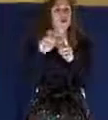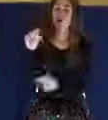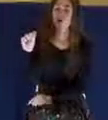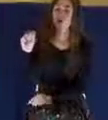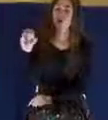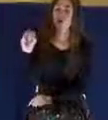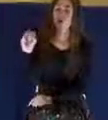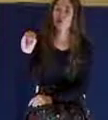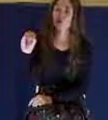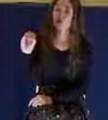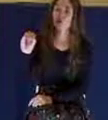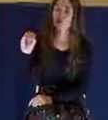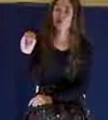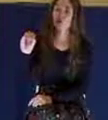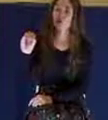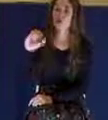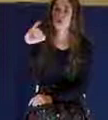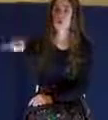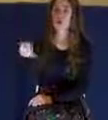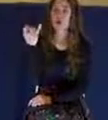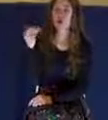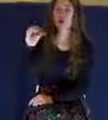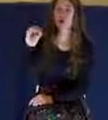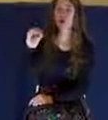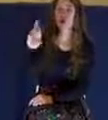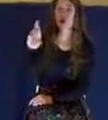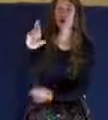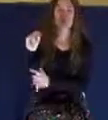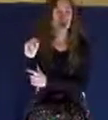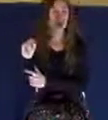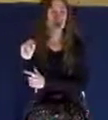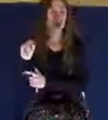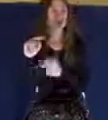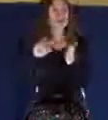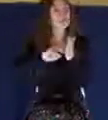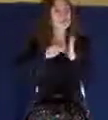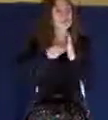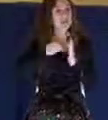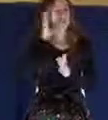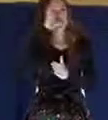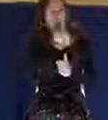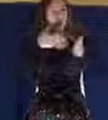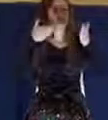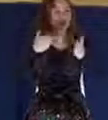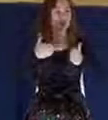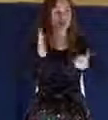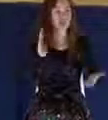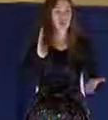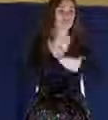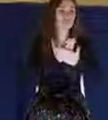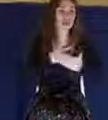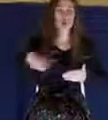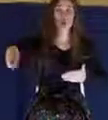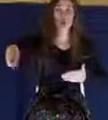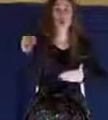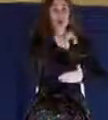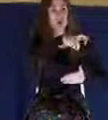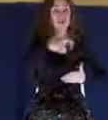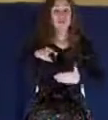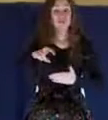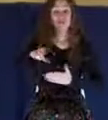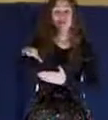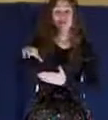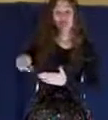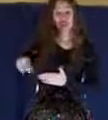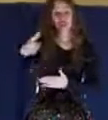it means just to be an alien in a land. He only meant to stay there for a short time, but he ended up